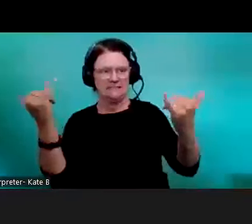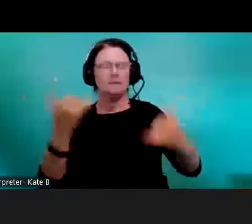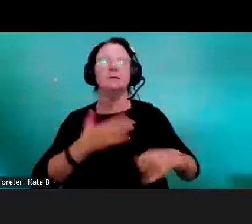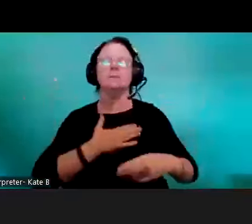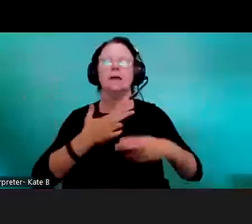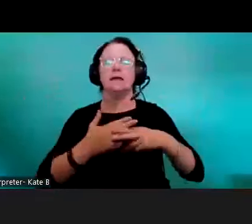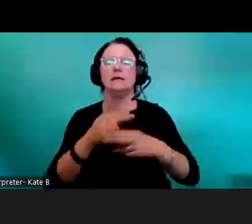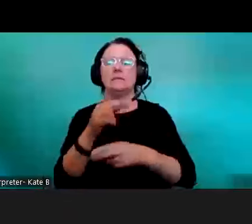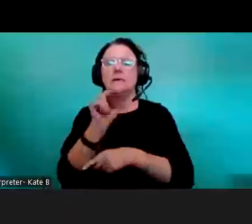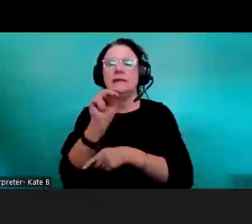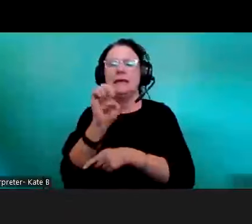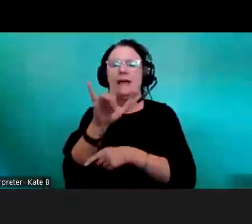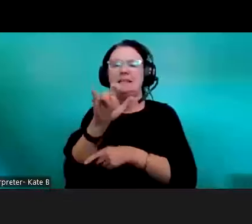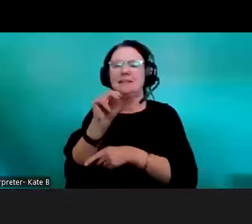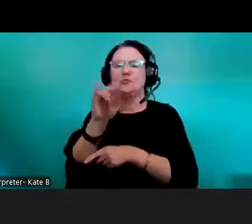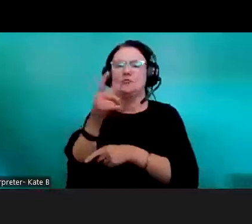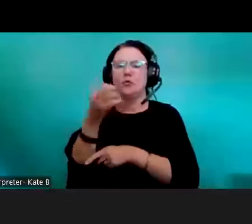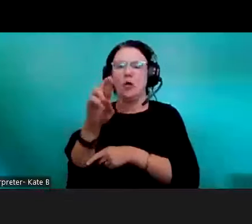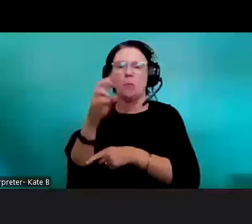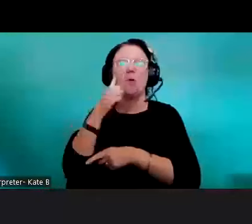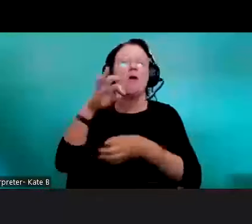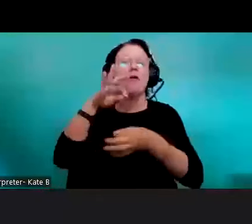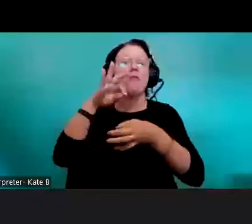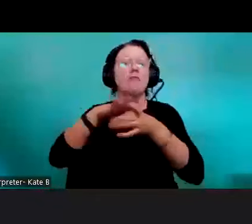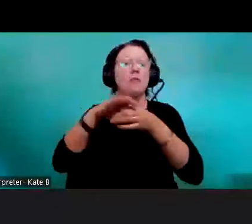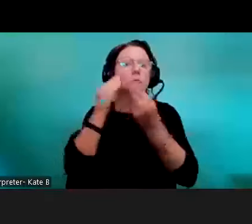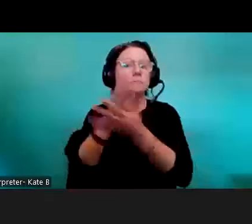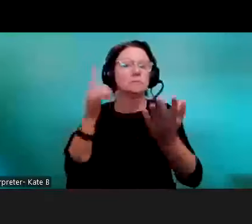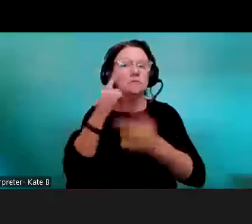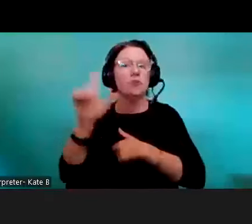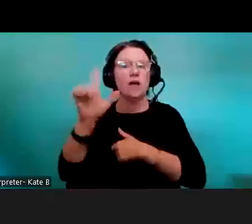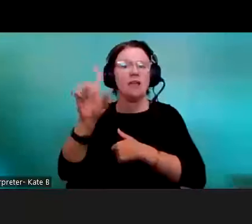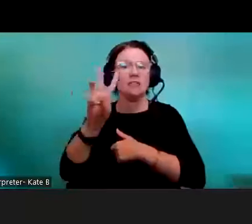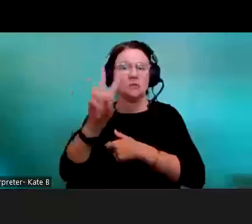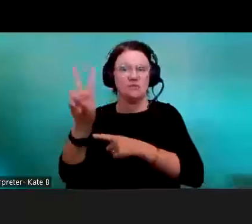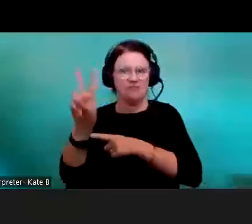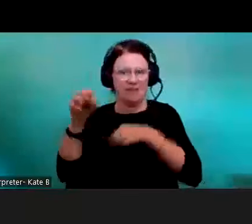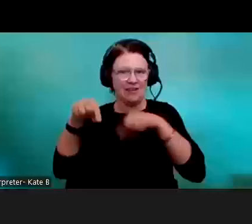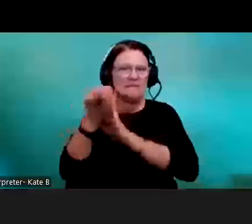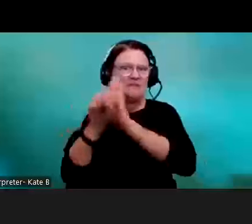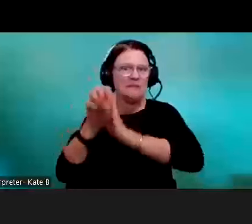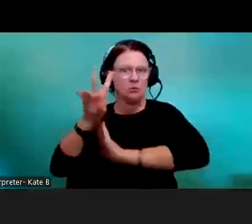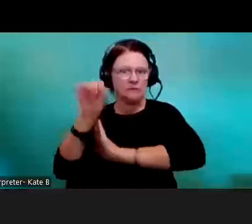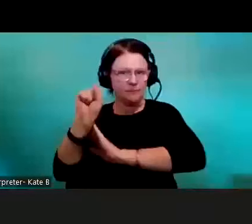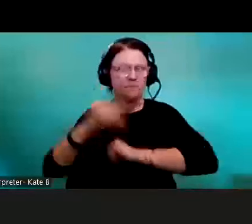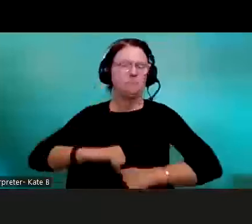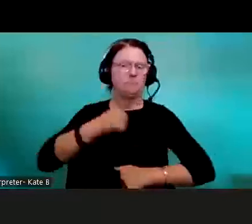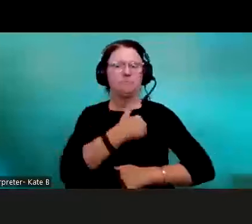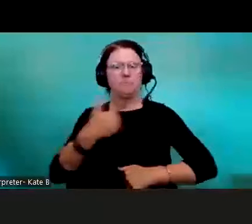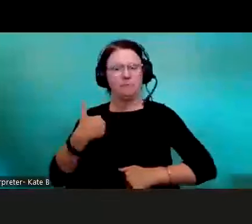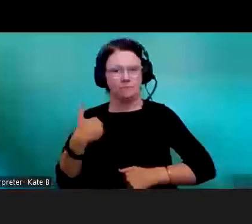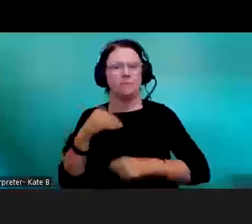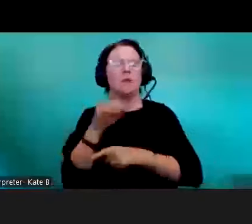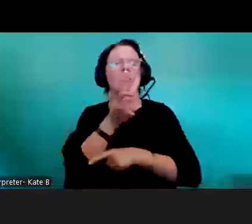Eileen Newcomer. I'm the Voter Education Manager for the League of Women Voters of Wisconsin, and we are a proud member of the Wisconsin Disability